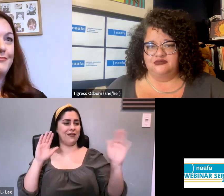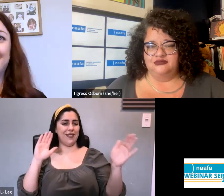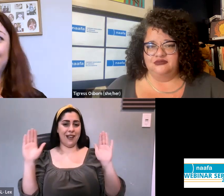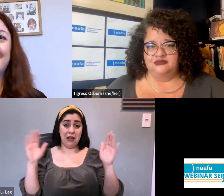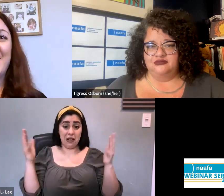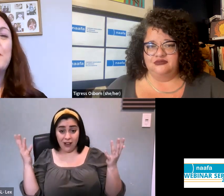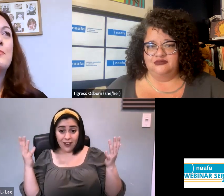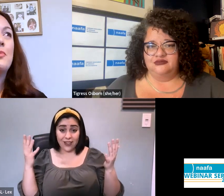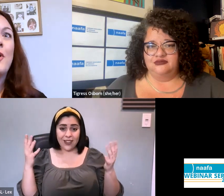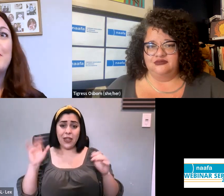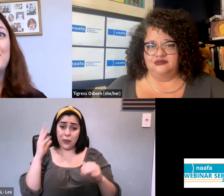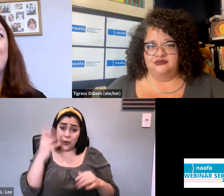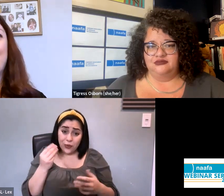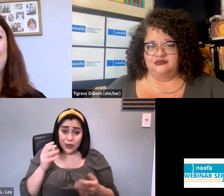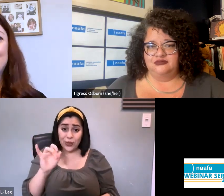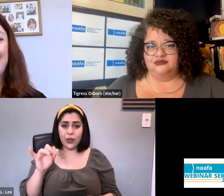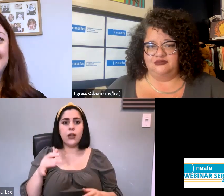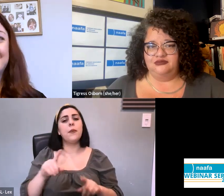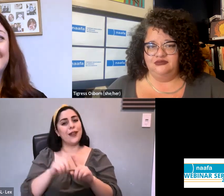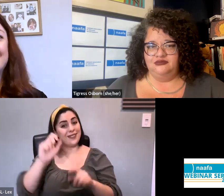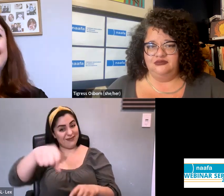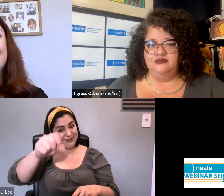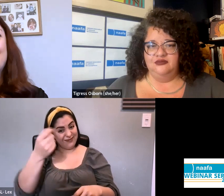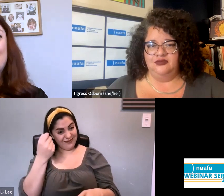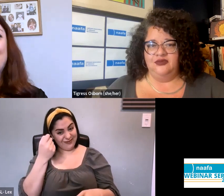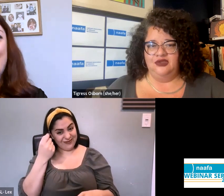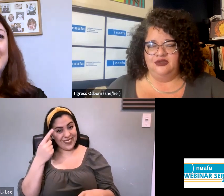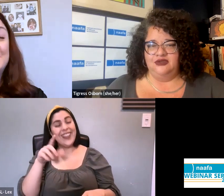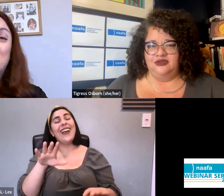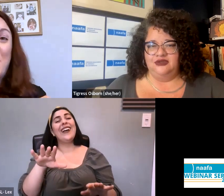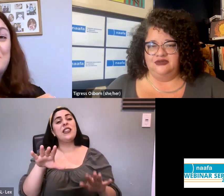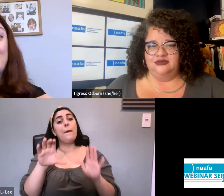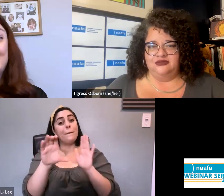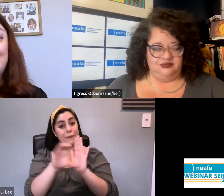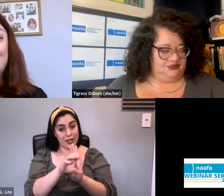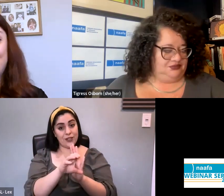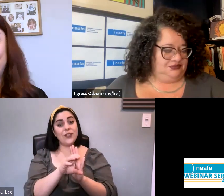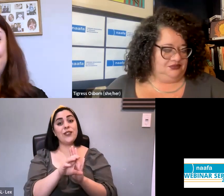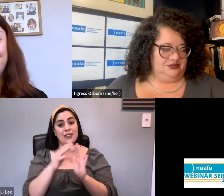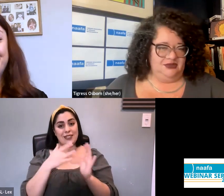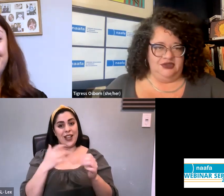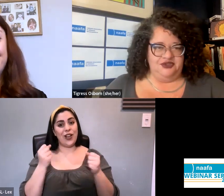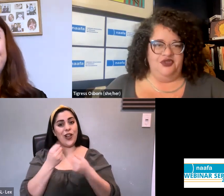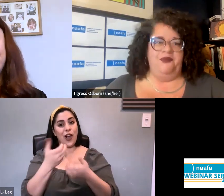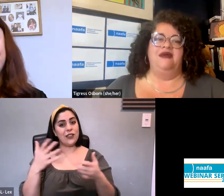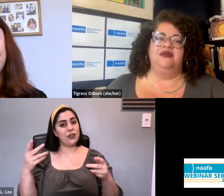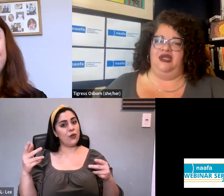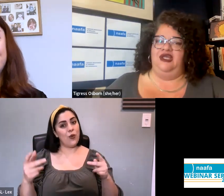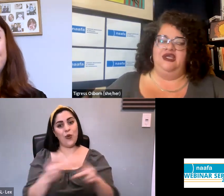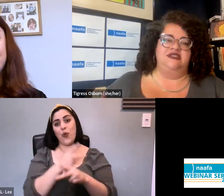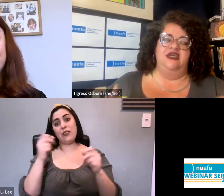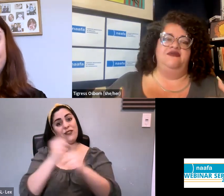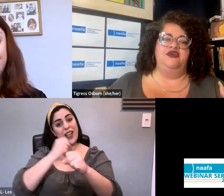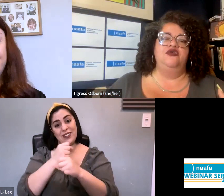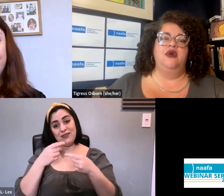photo, probably one of the biggest fights between families is what photo to use. So the bottom